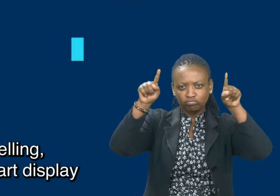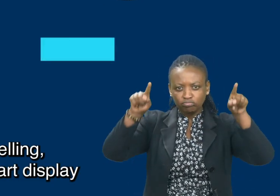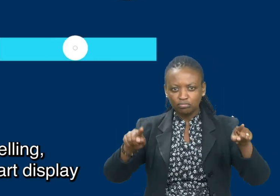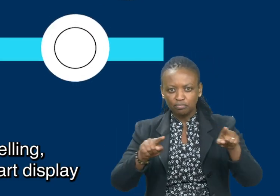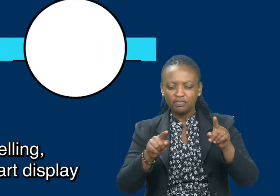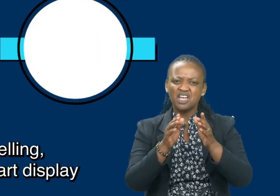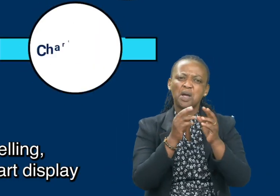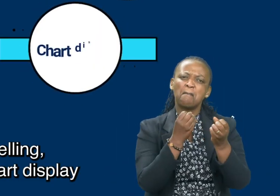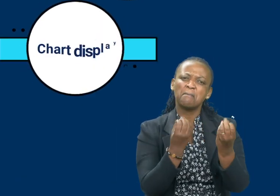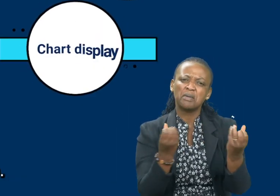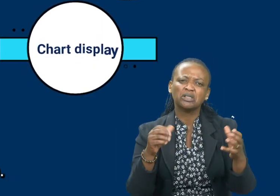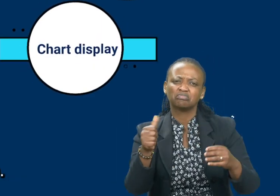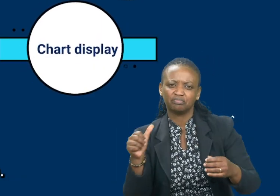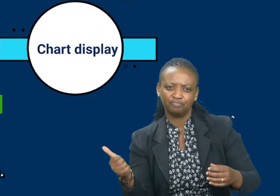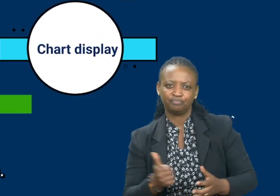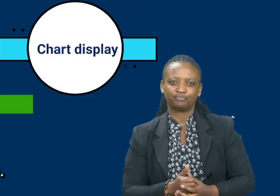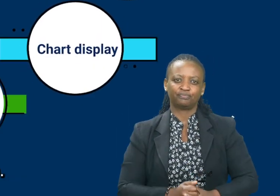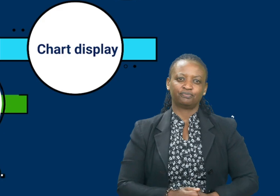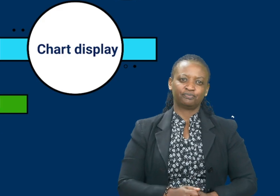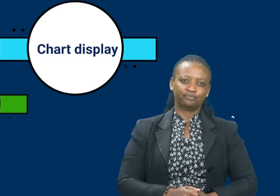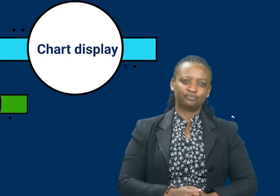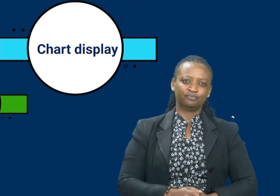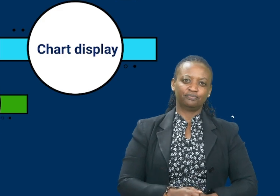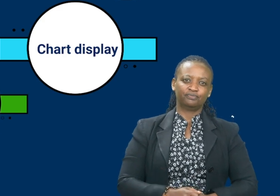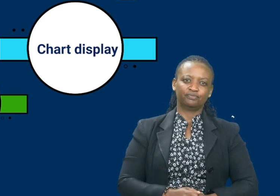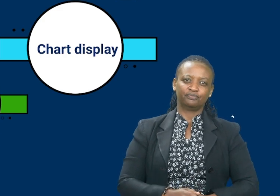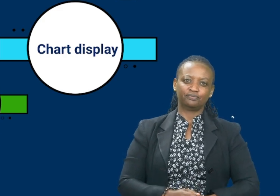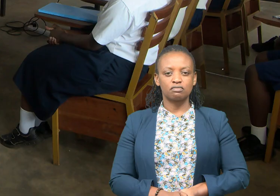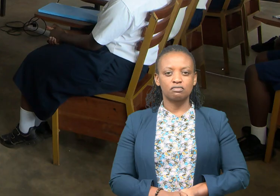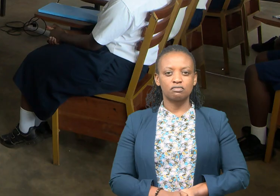plays, chat display, and many more.